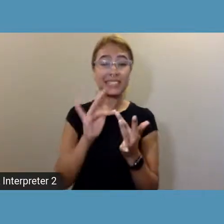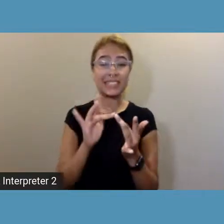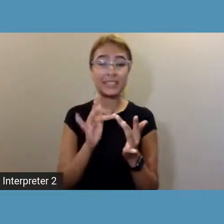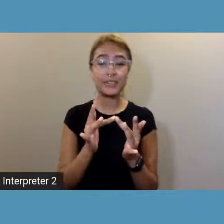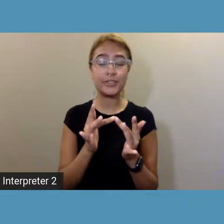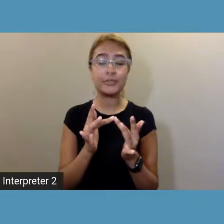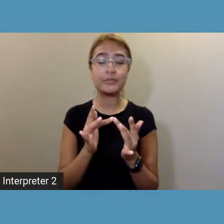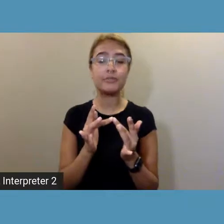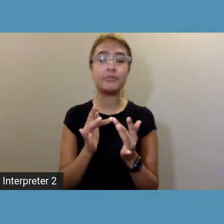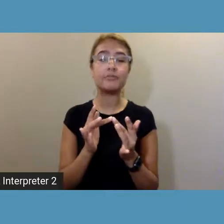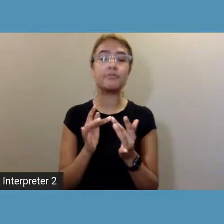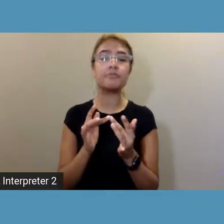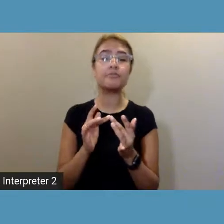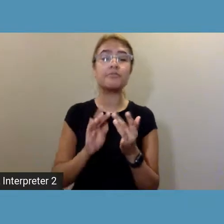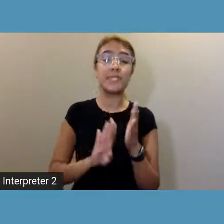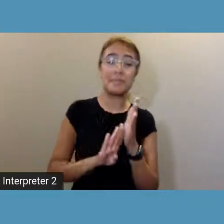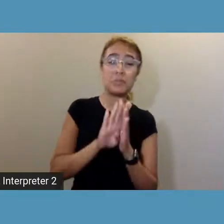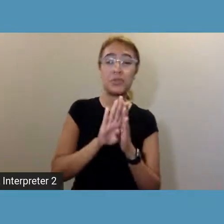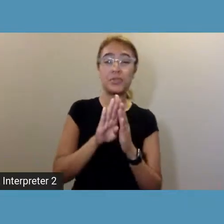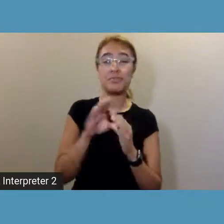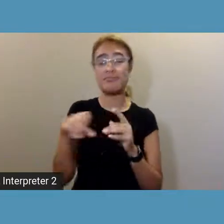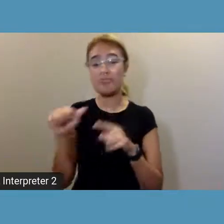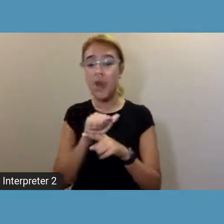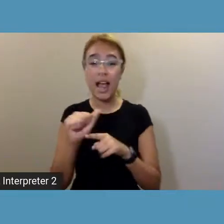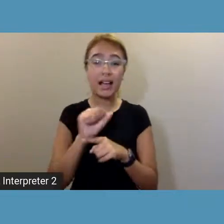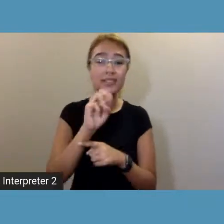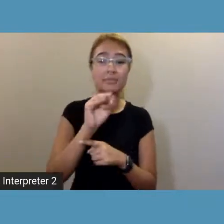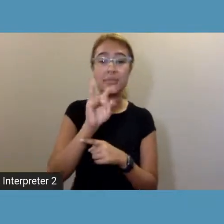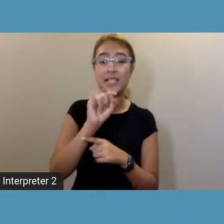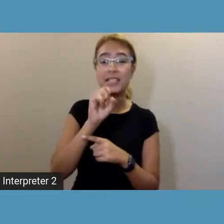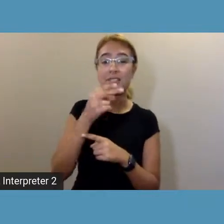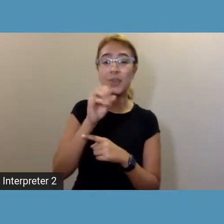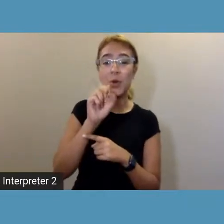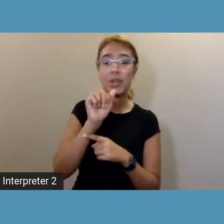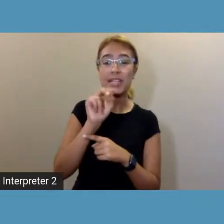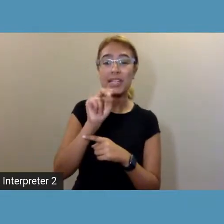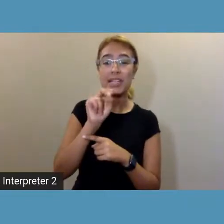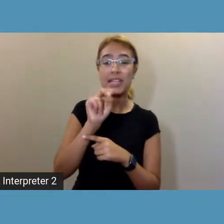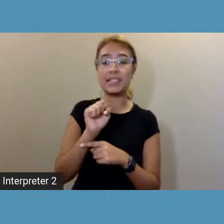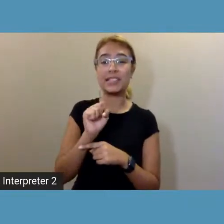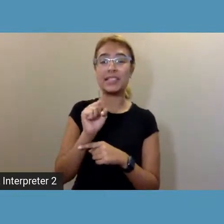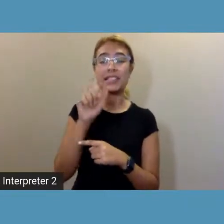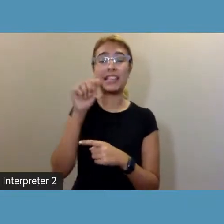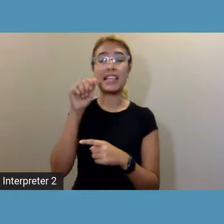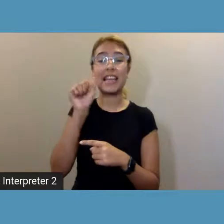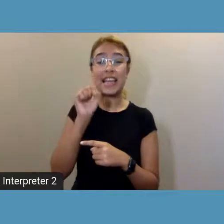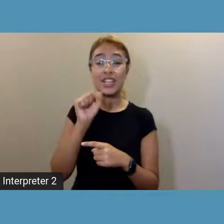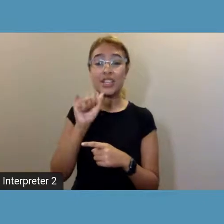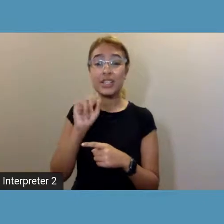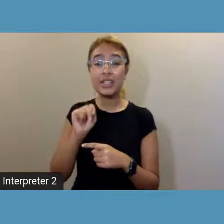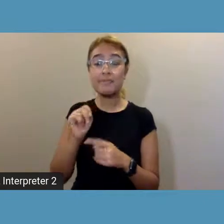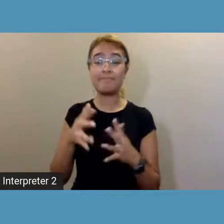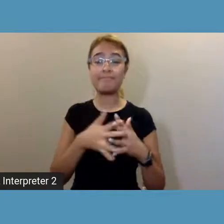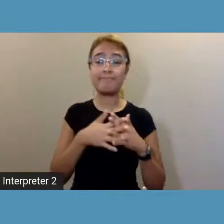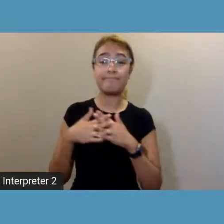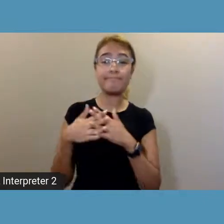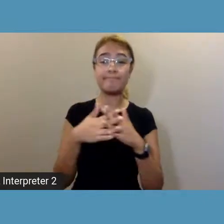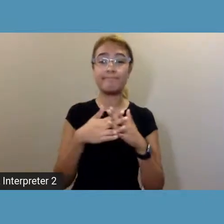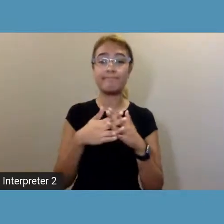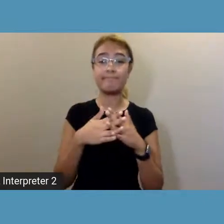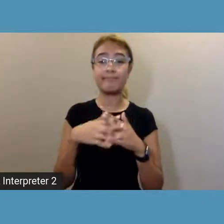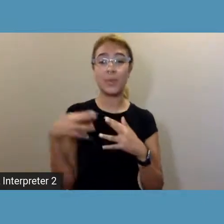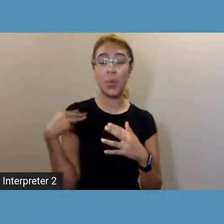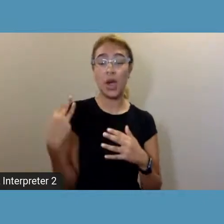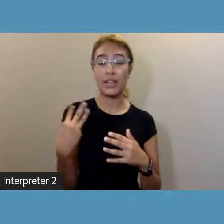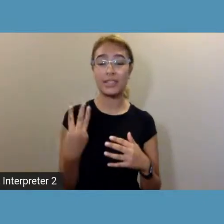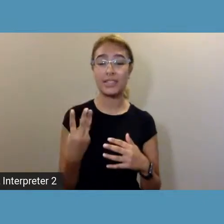and emerging practice at the Smithsonian and Asian American Center in Washington, D.C. That's Adriel Lewis that we mentioned a